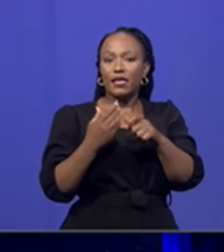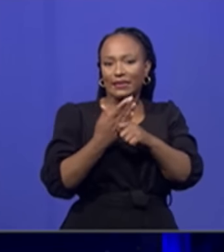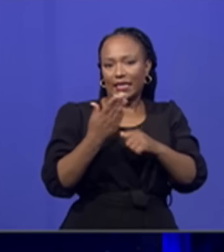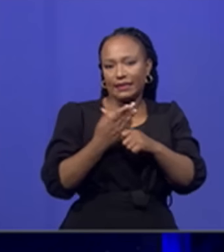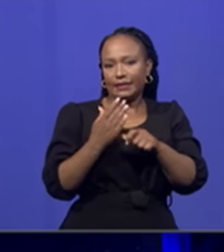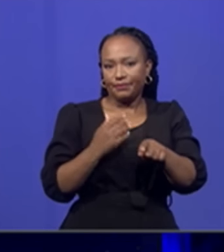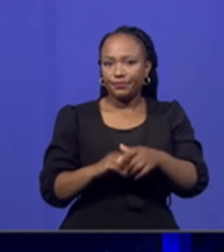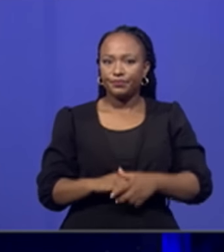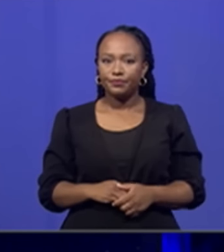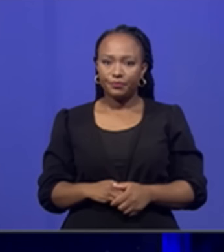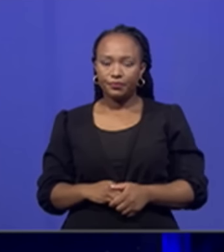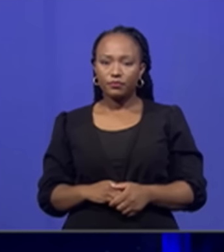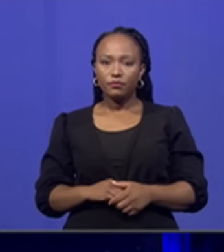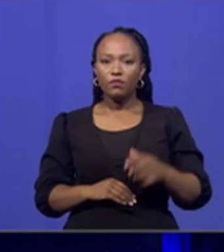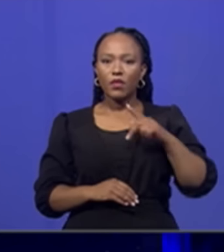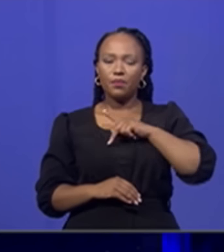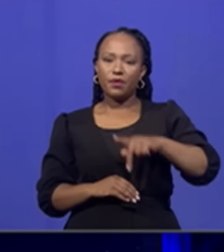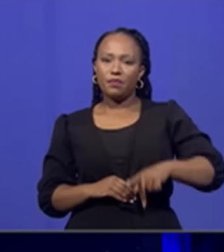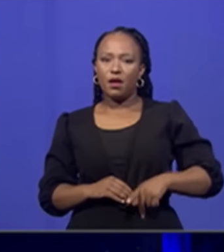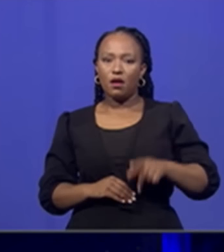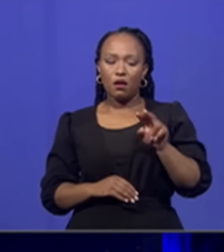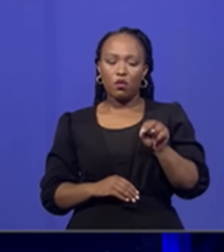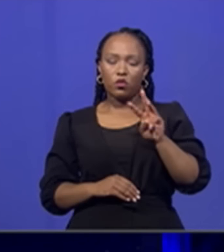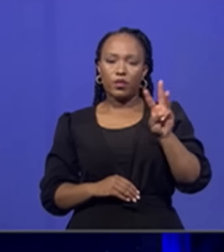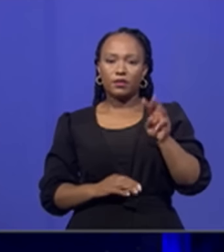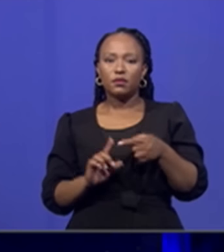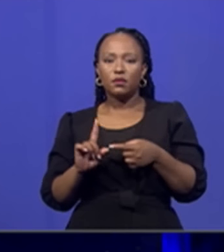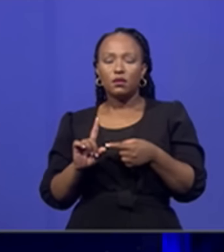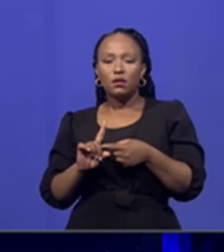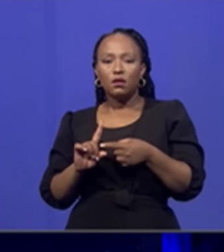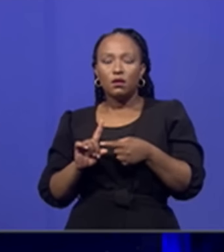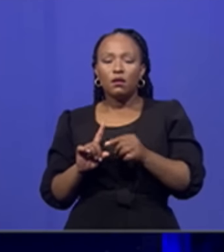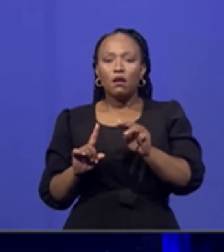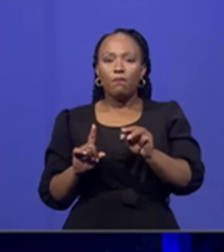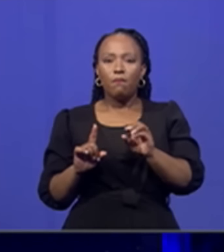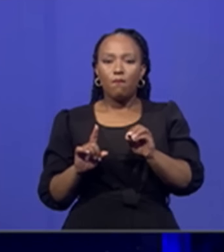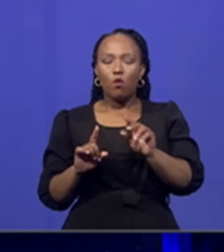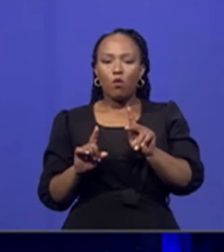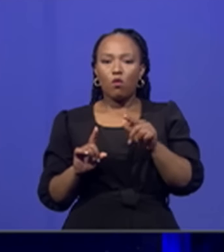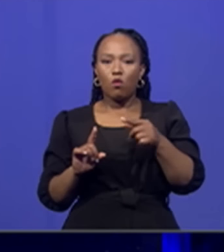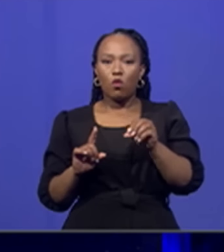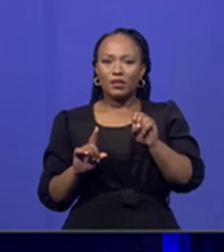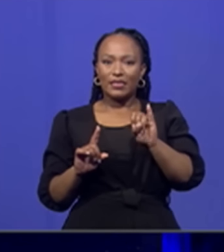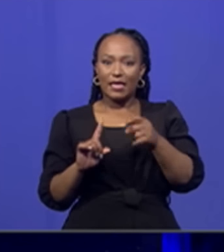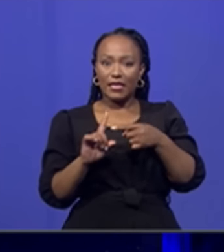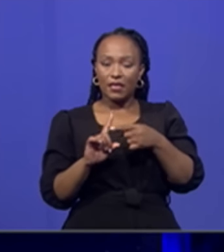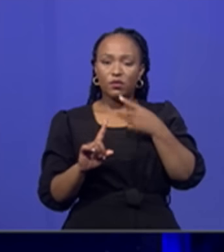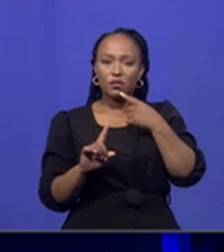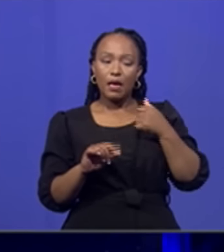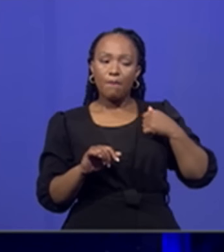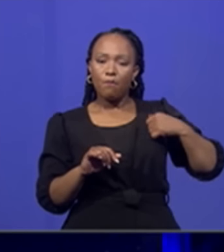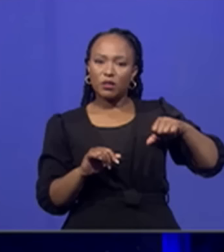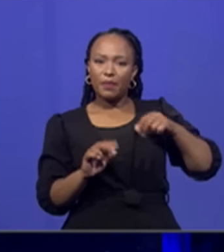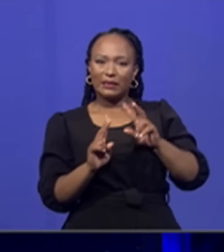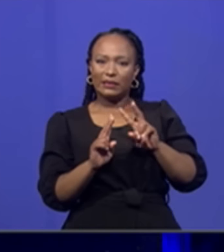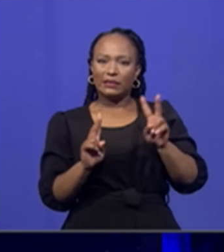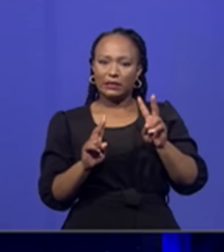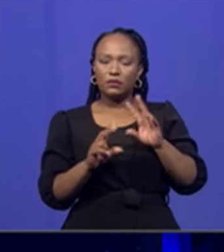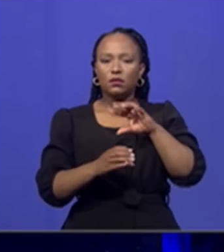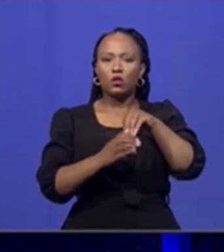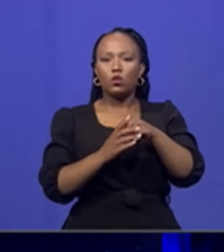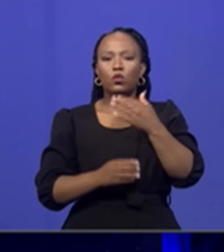Tonakgolo North West Lazarus Makhosi o go bomasepala ba province ho kenyeletswa le masepala wa Ditsobotla o mathateng ba tla fumana tshehetso ya leano